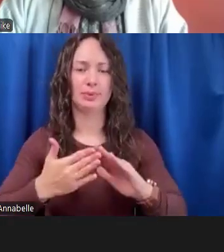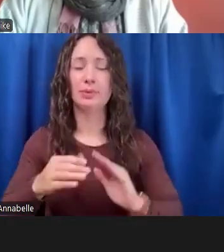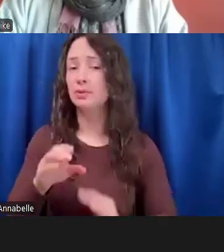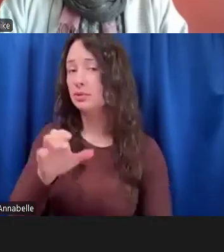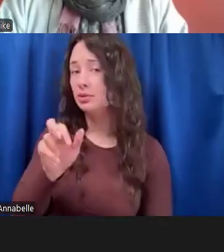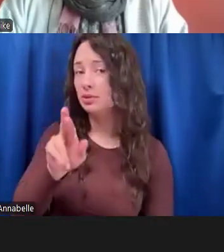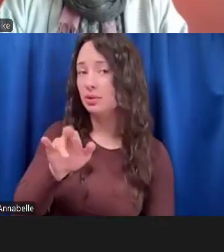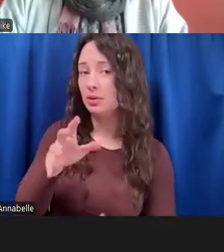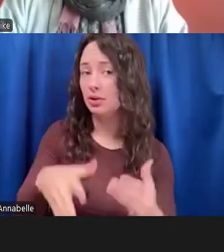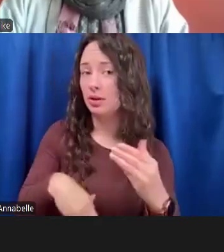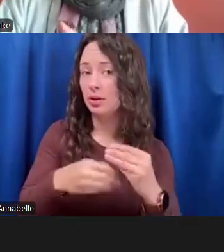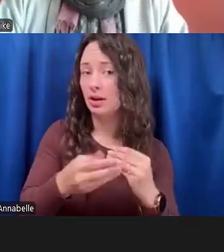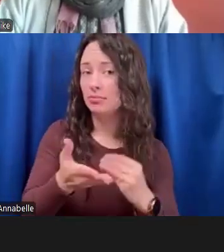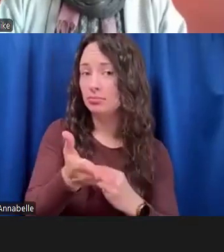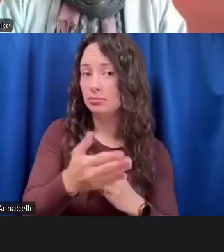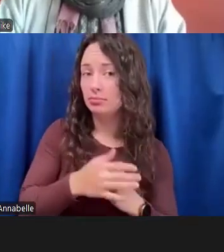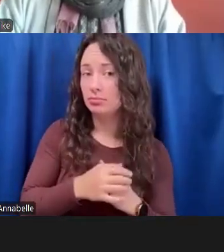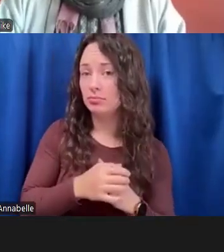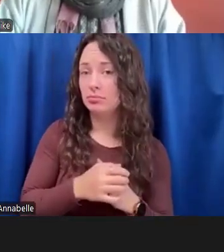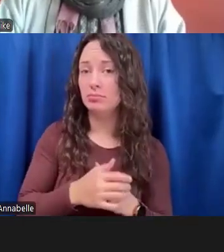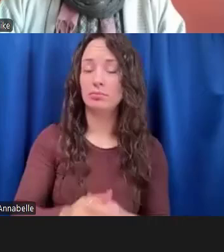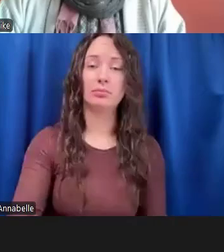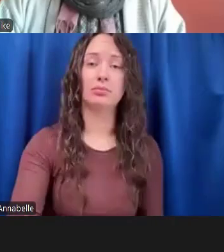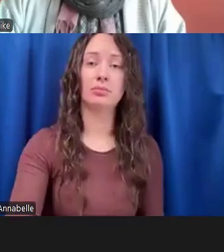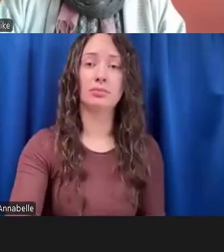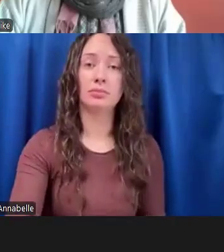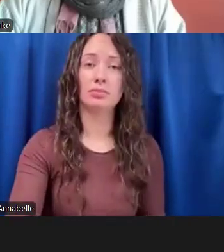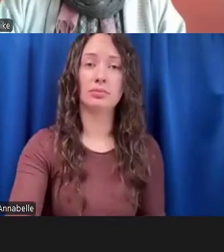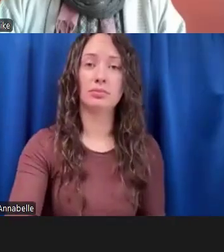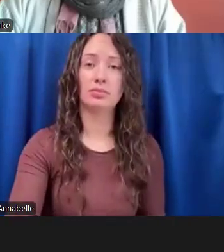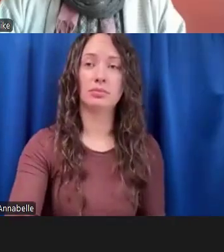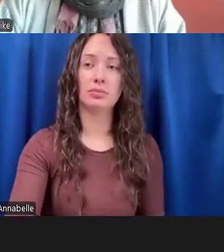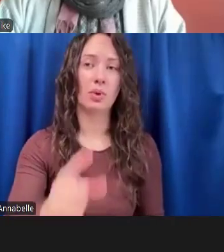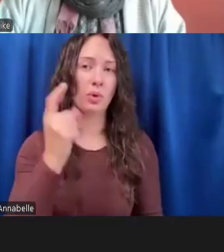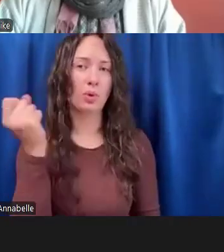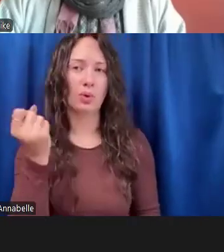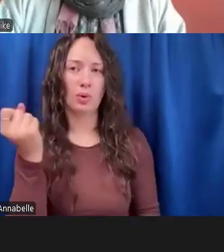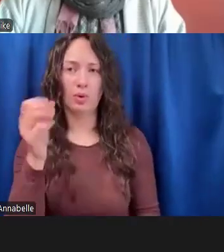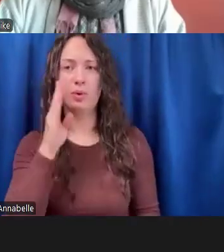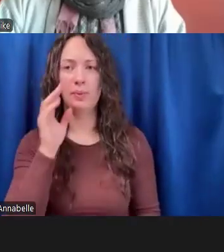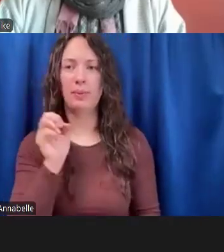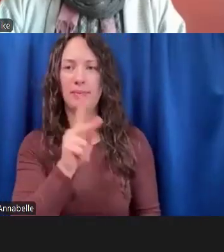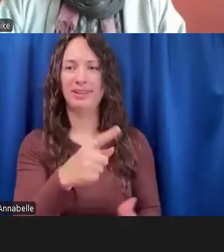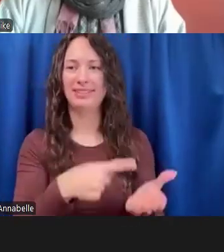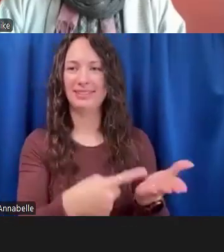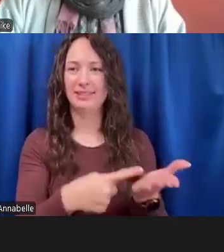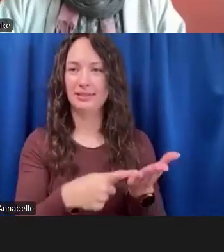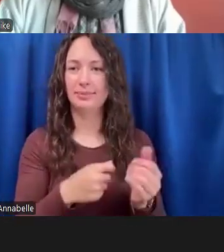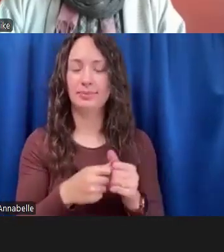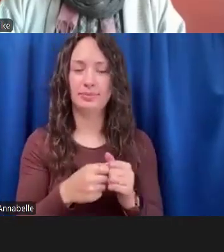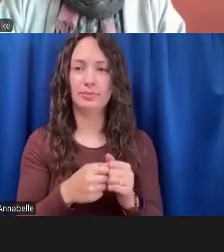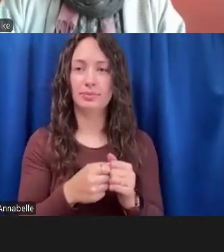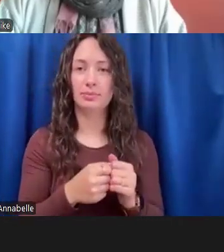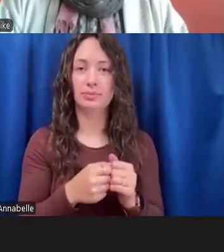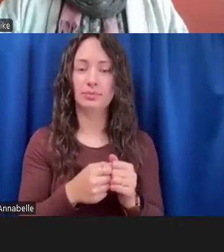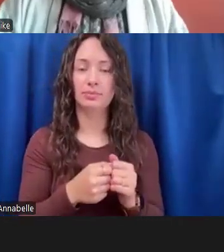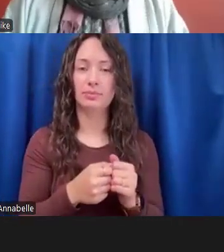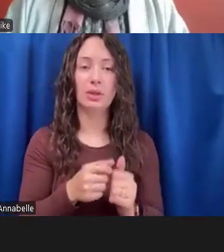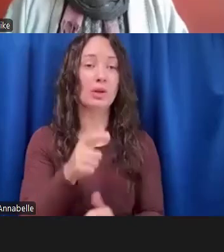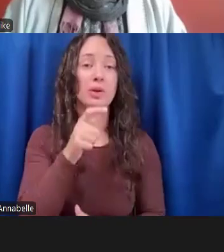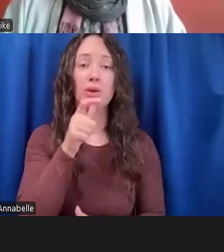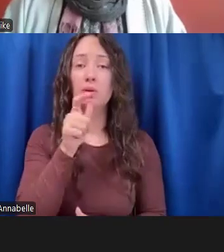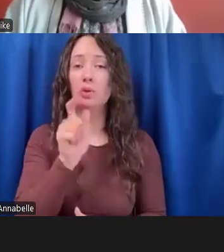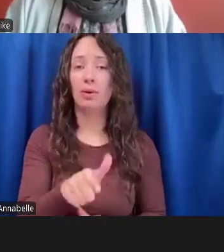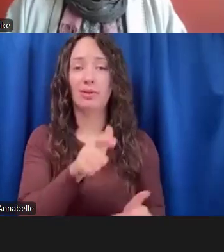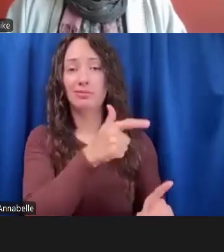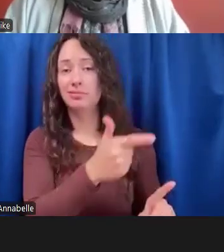to say something? It looked like you're right. Just give me 1 second, then we'll come back to you. So we don't have to stay in the same order. I really do